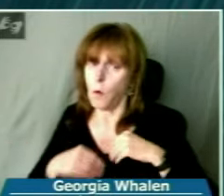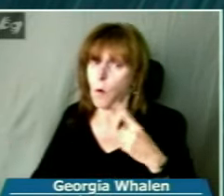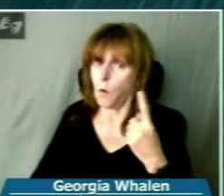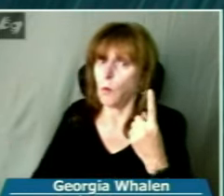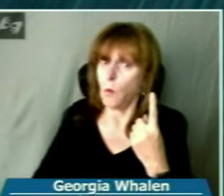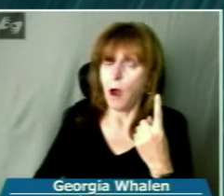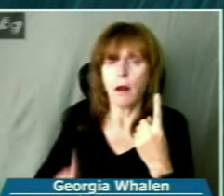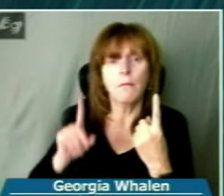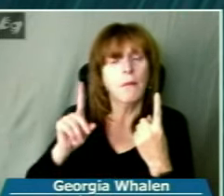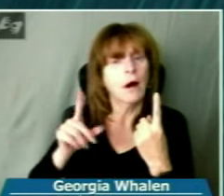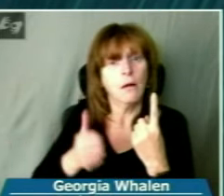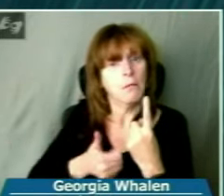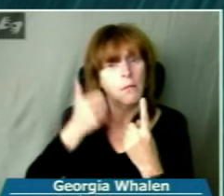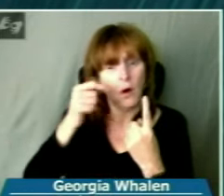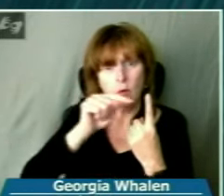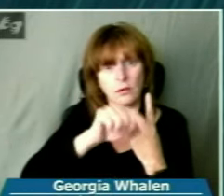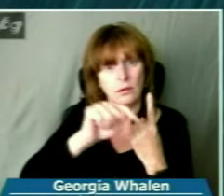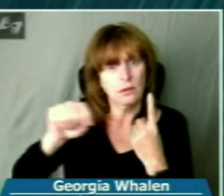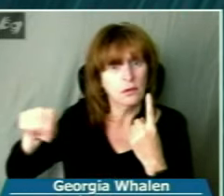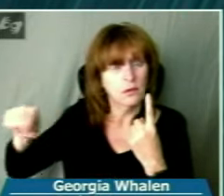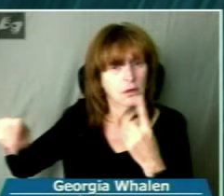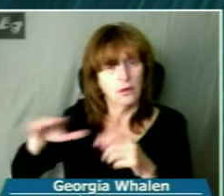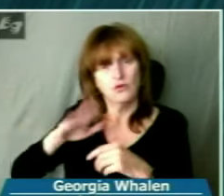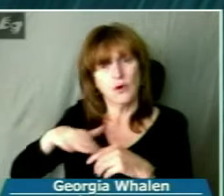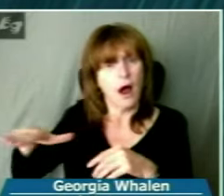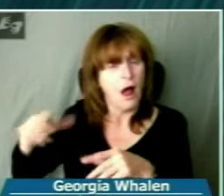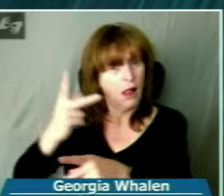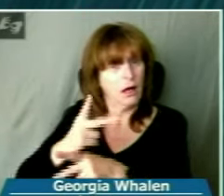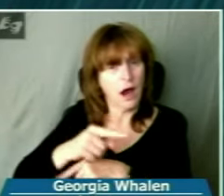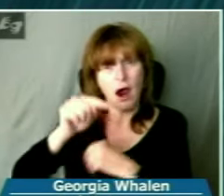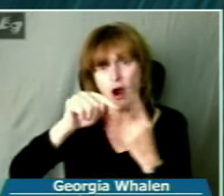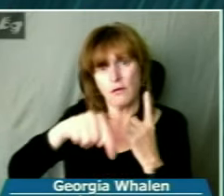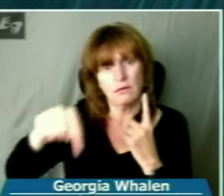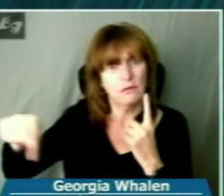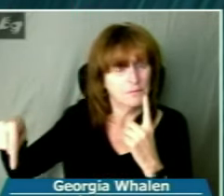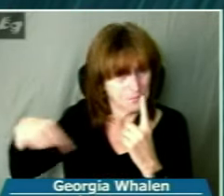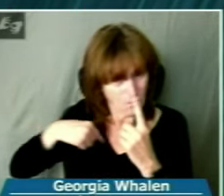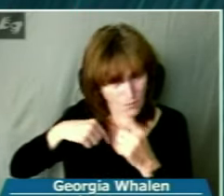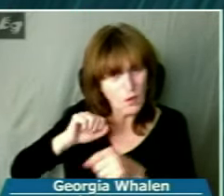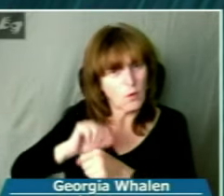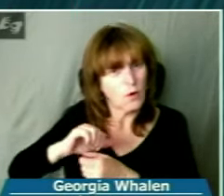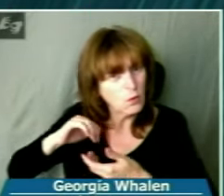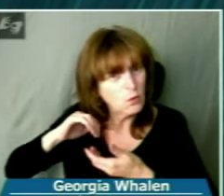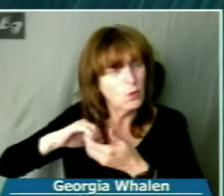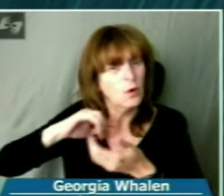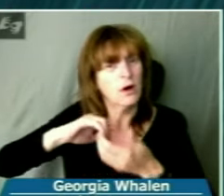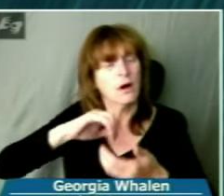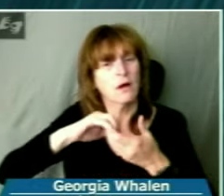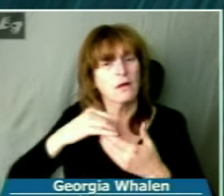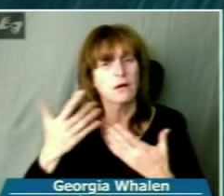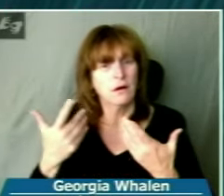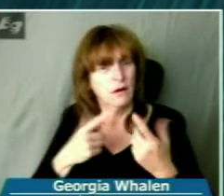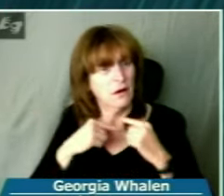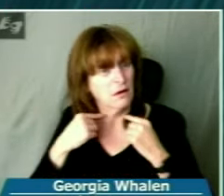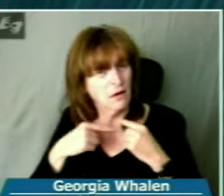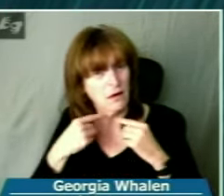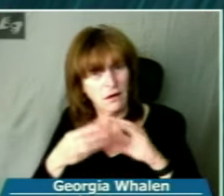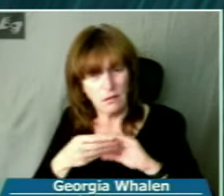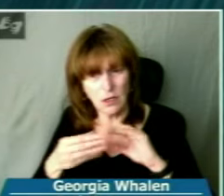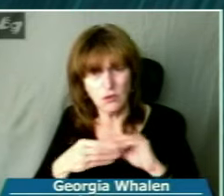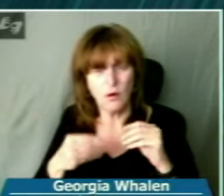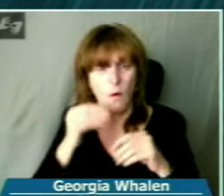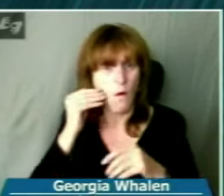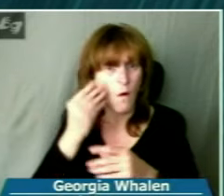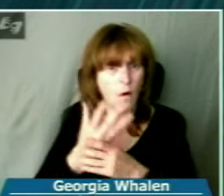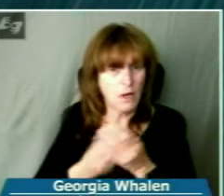Richard in terms of homelessness. And you know what's really good in Hamilton is that we know each other well, we work together. The fact that I can text and call